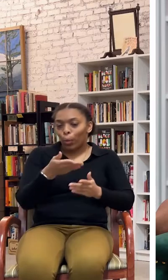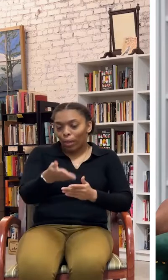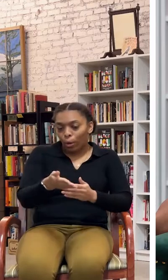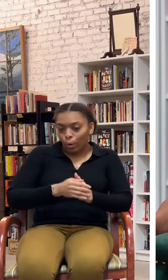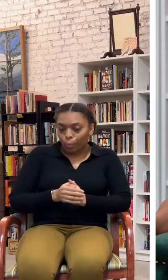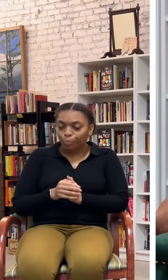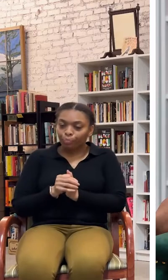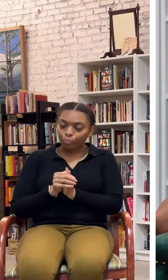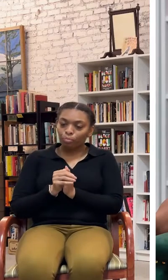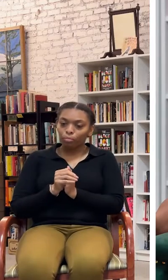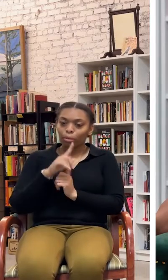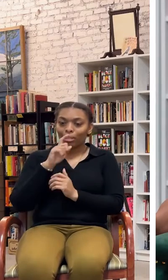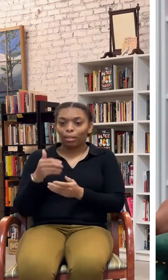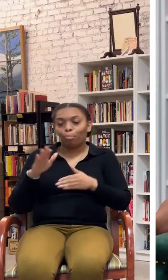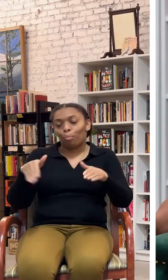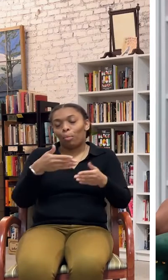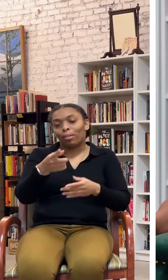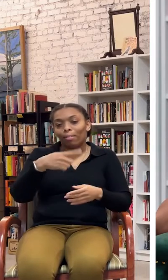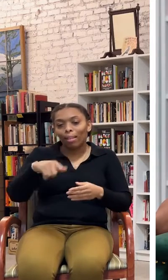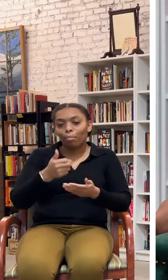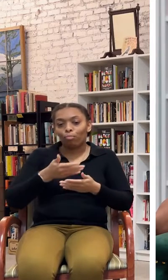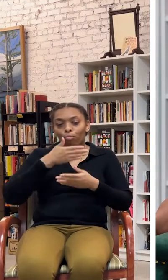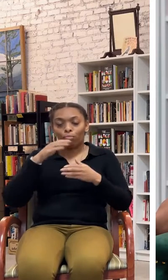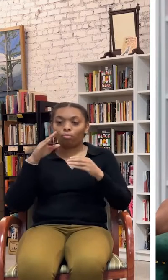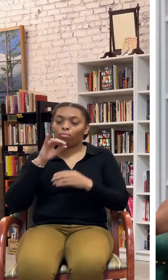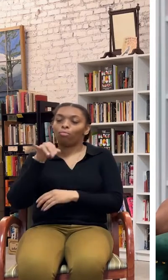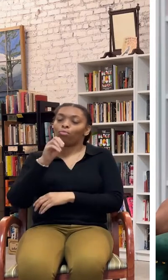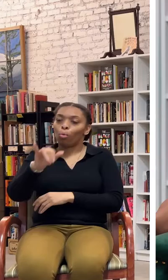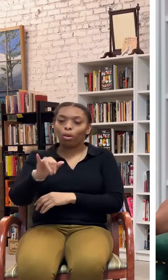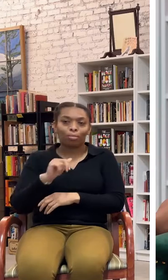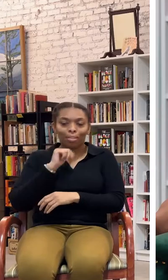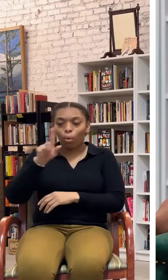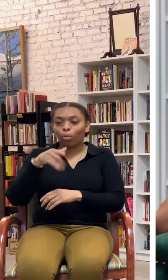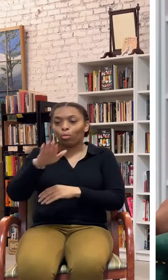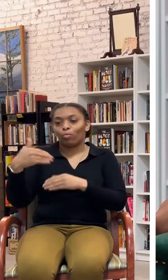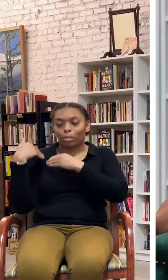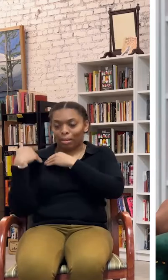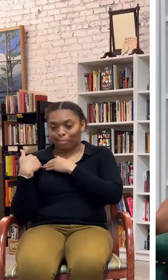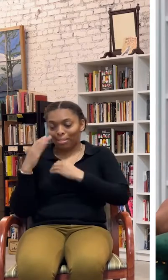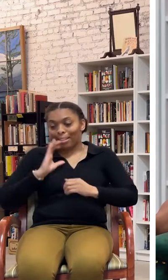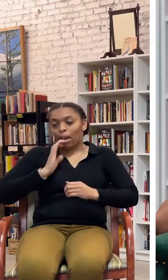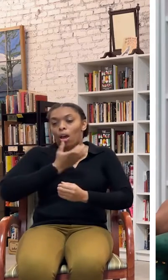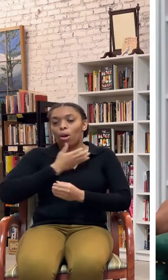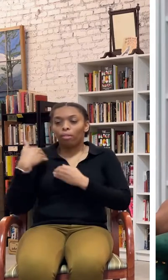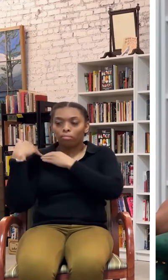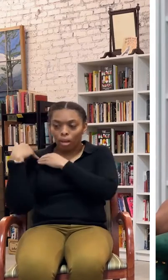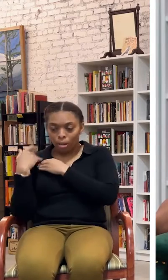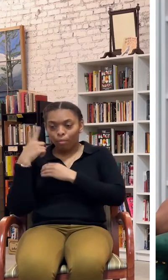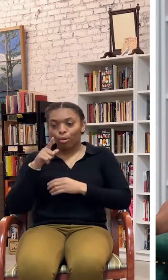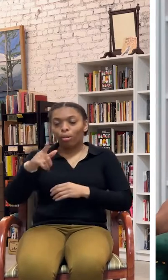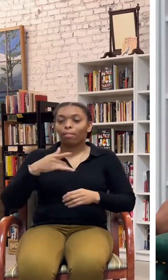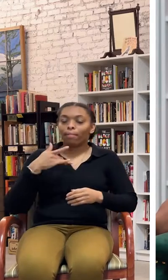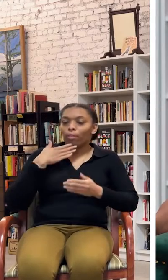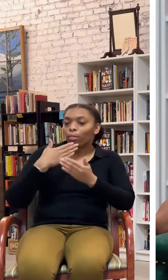joy. But yeah, that's not just your responsibility. Is what I'm saying. It gets to be our responsibility for you to be well, for you to have